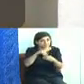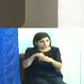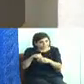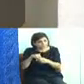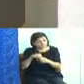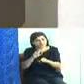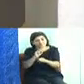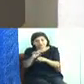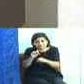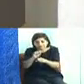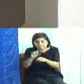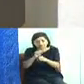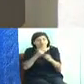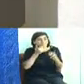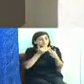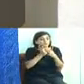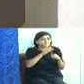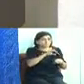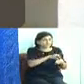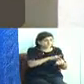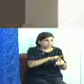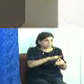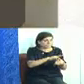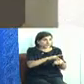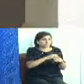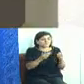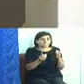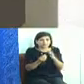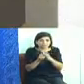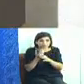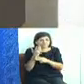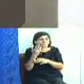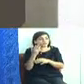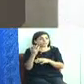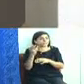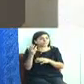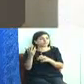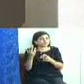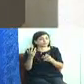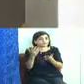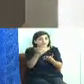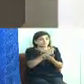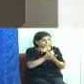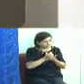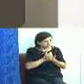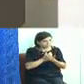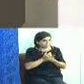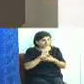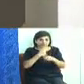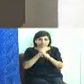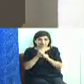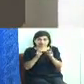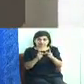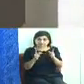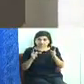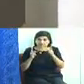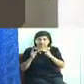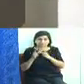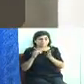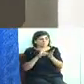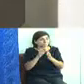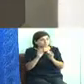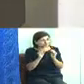good earth to harvest and to create a place where thousands more will come to know